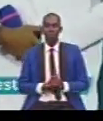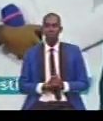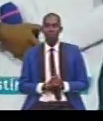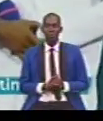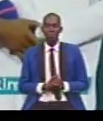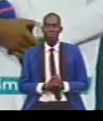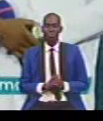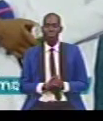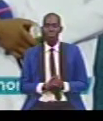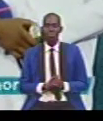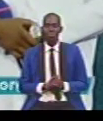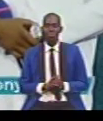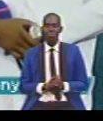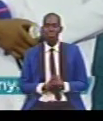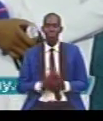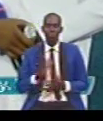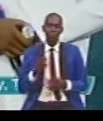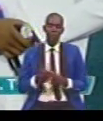I am Chief Chona